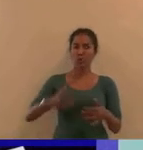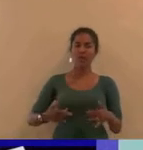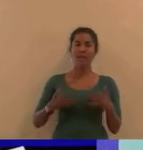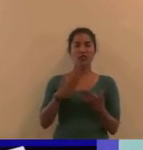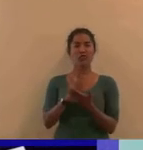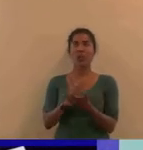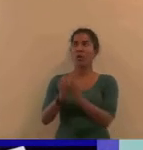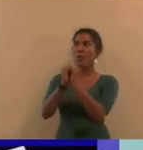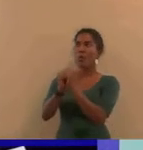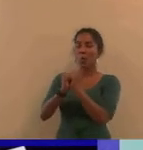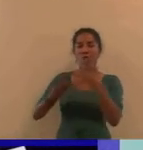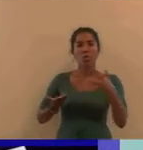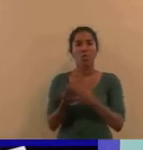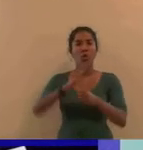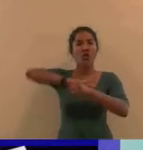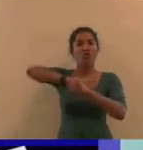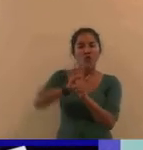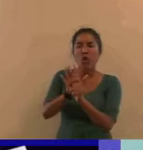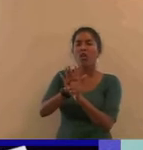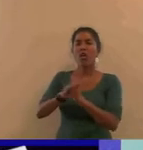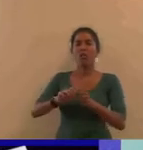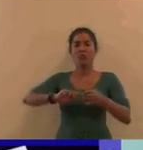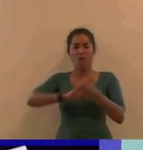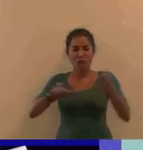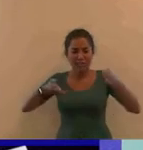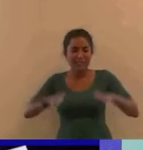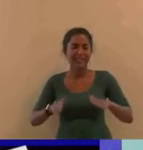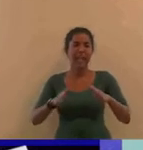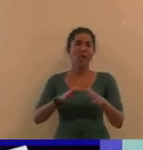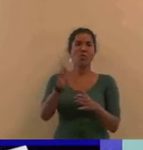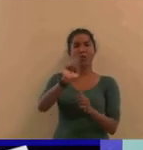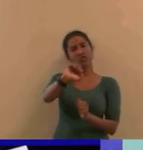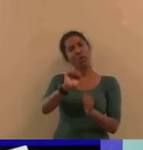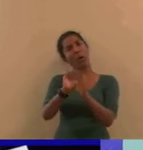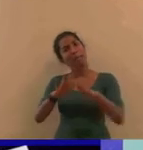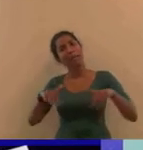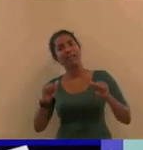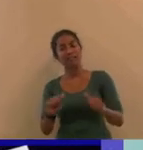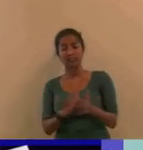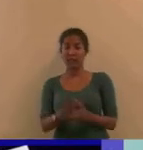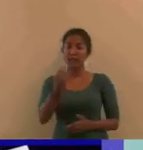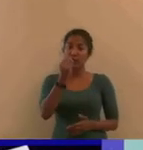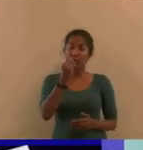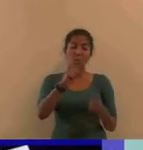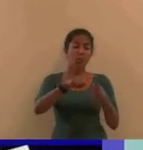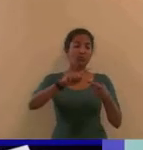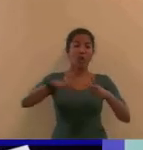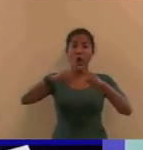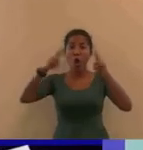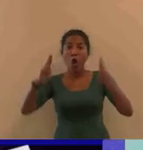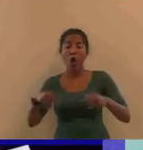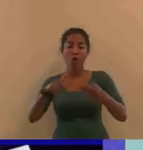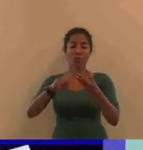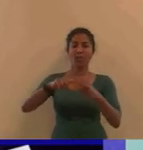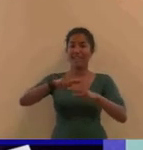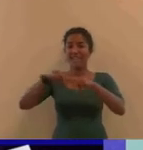for since COVID-19 and since lockdown? What are your blessings? Is it food, home,